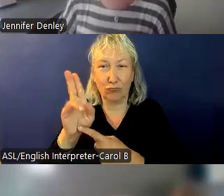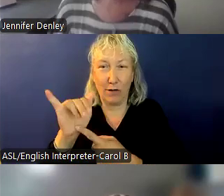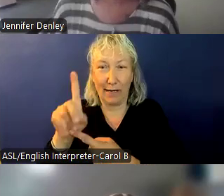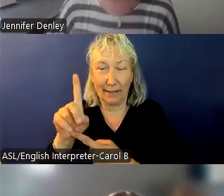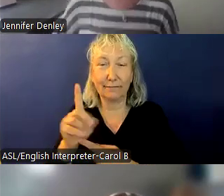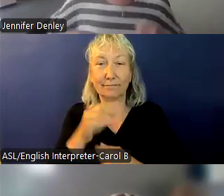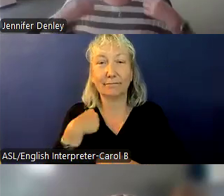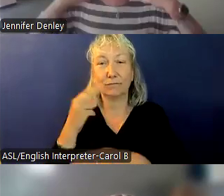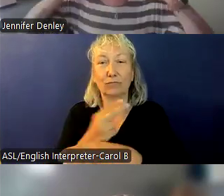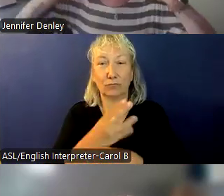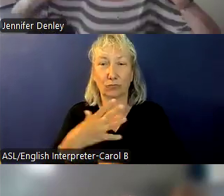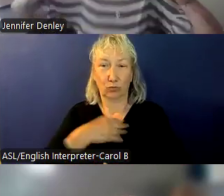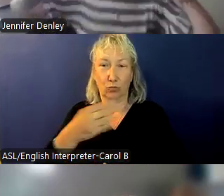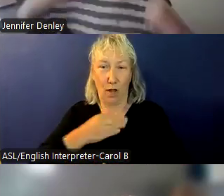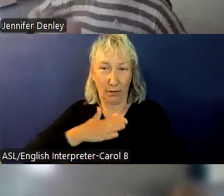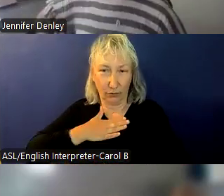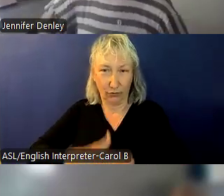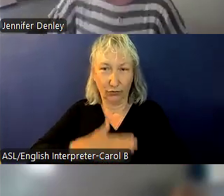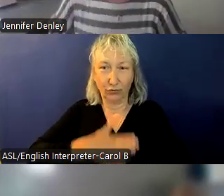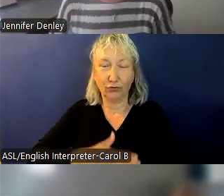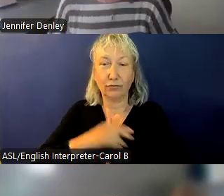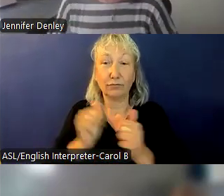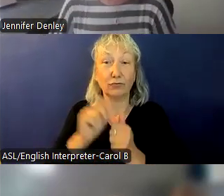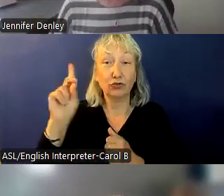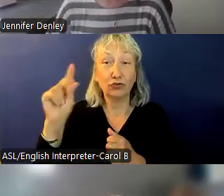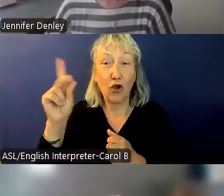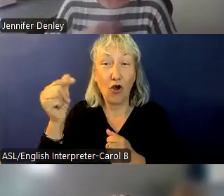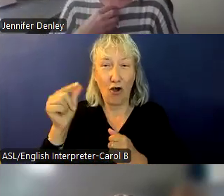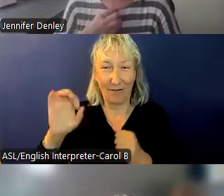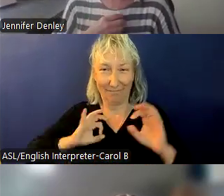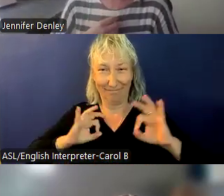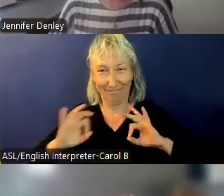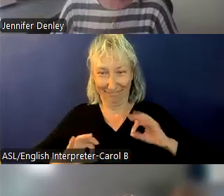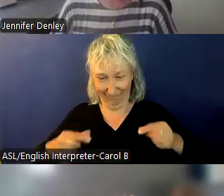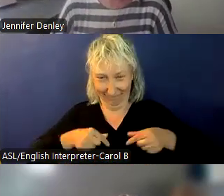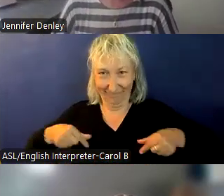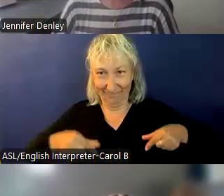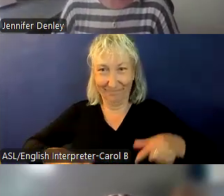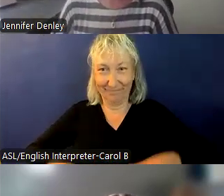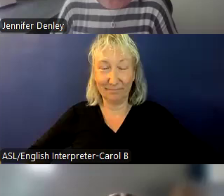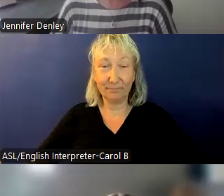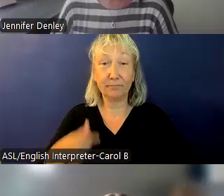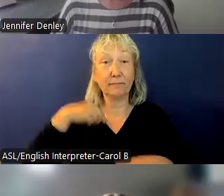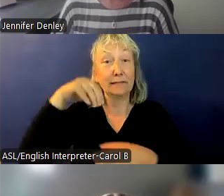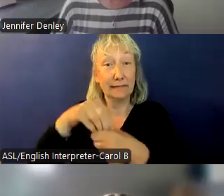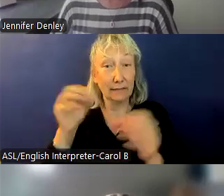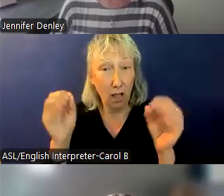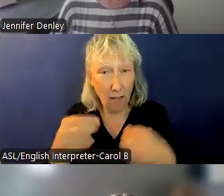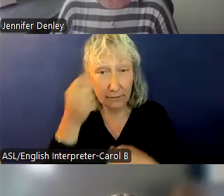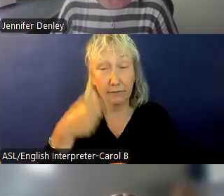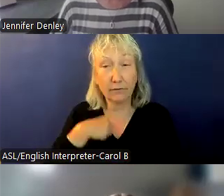on it. And currently I'm in my office. I'm an employment manager at